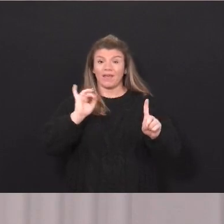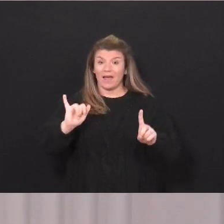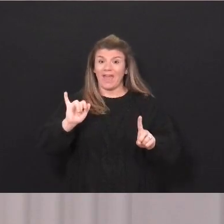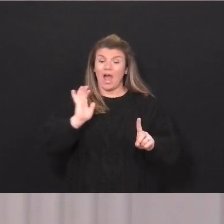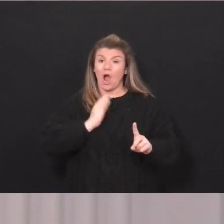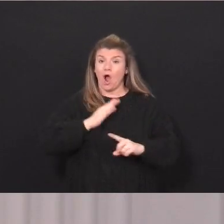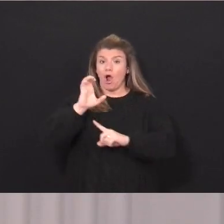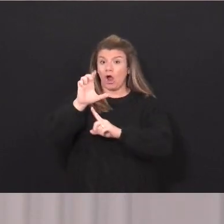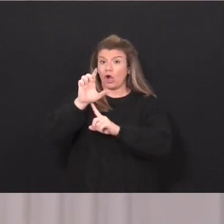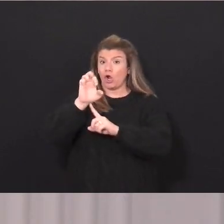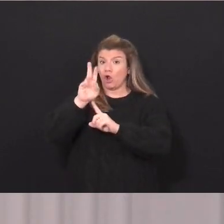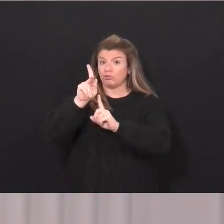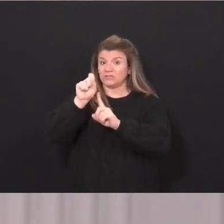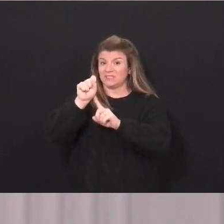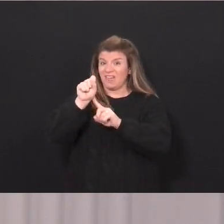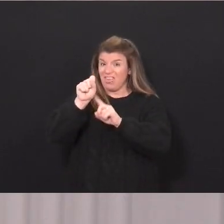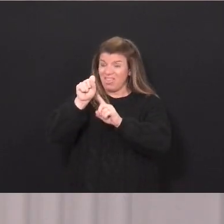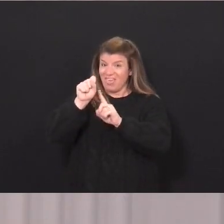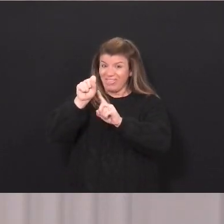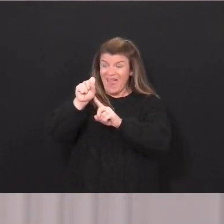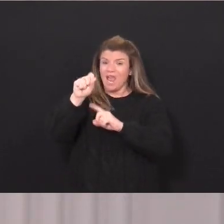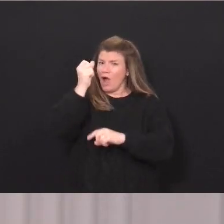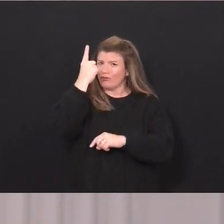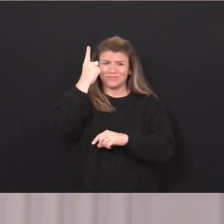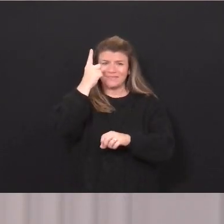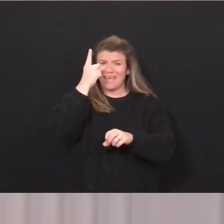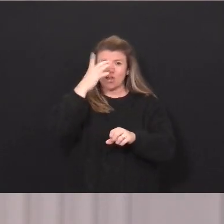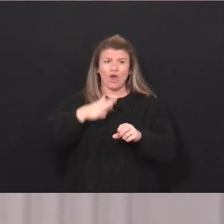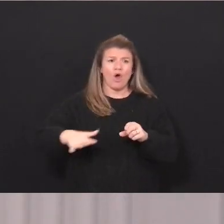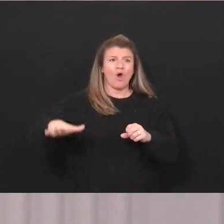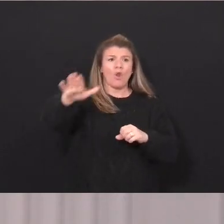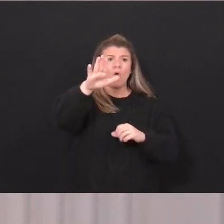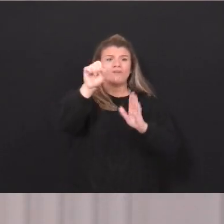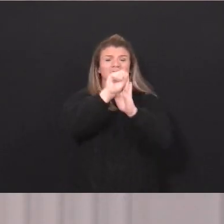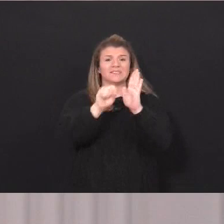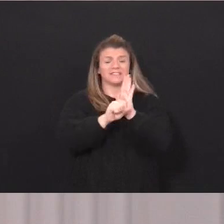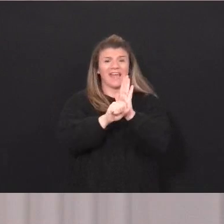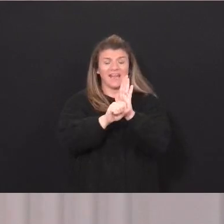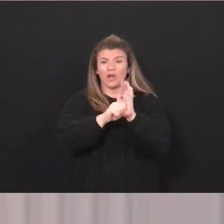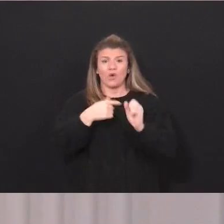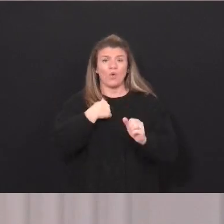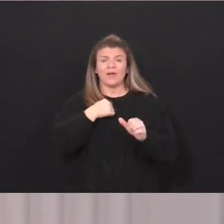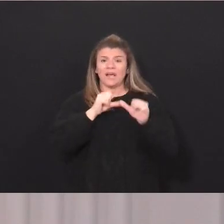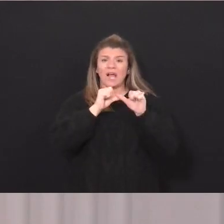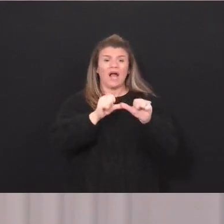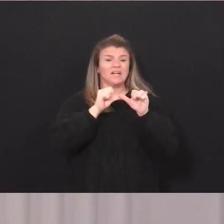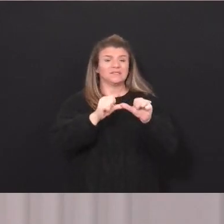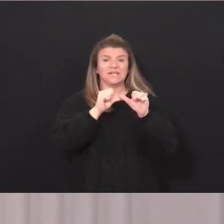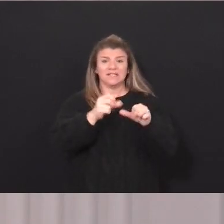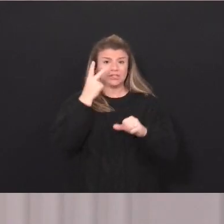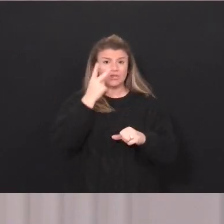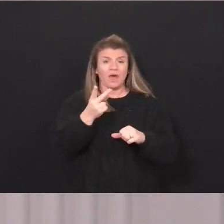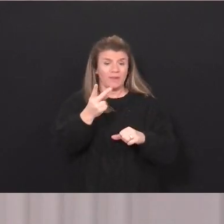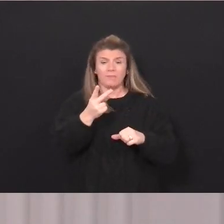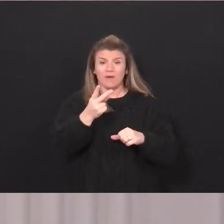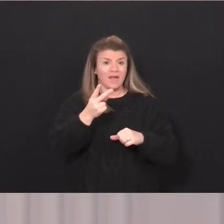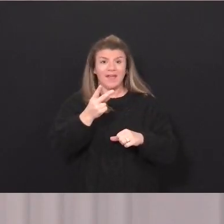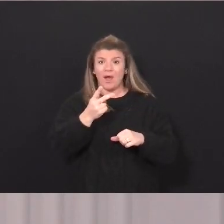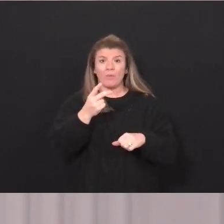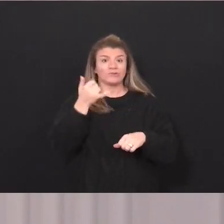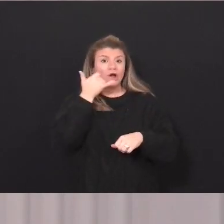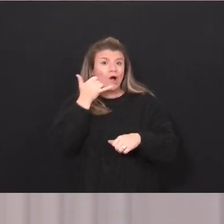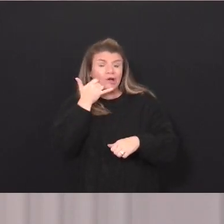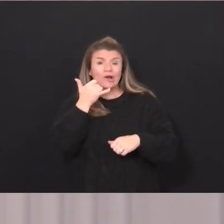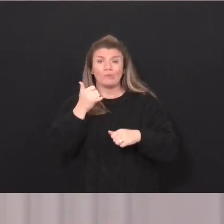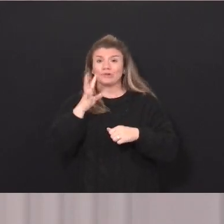clerks understand across the state. We've been in contact with them constantly this week. I was on the phone with them this morning. I'll be on the phone with them again this afternoon. And the real shout